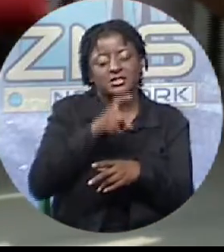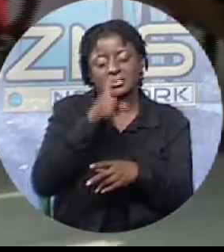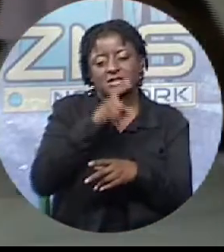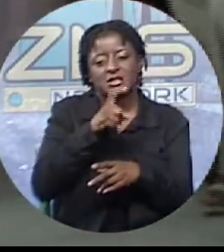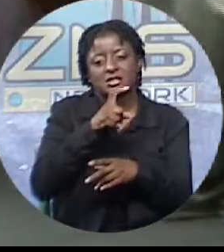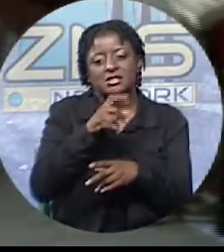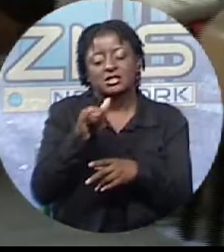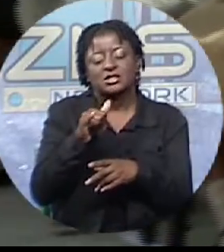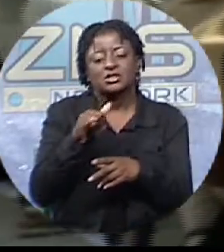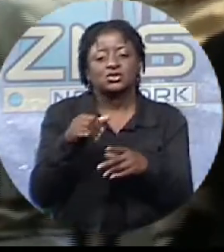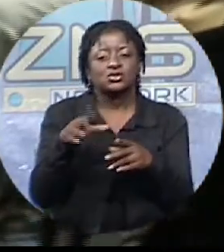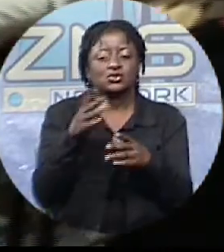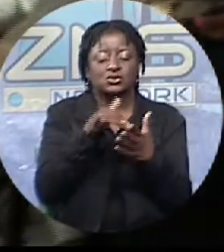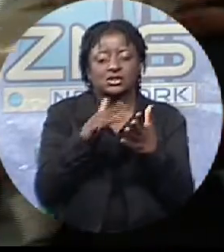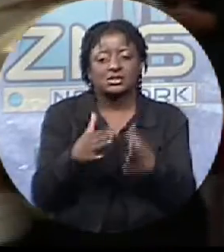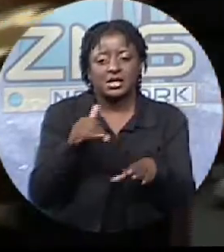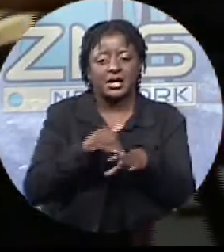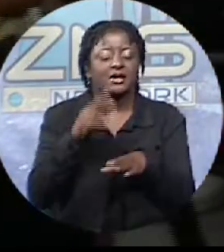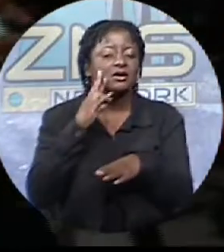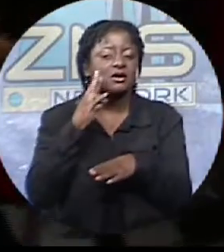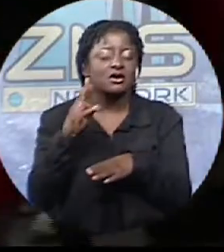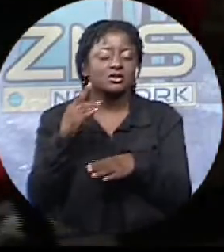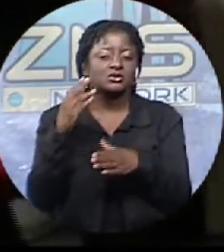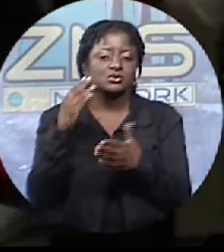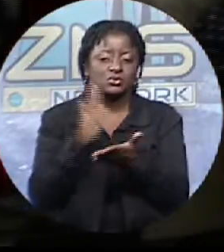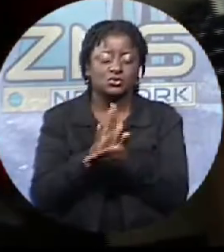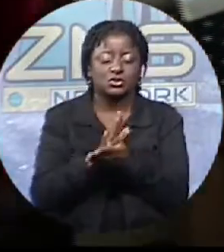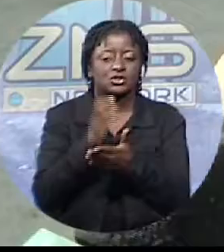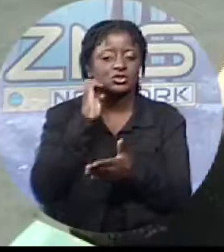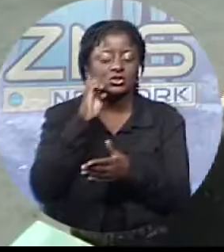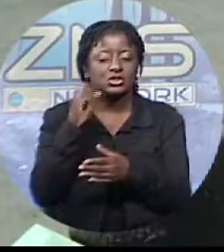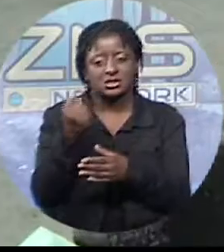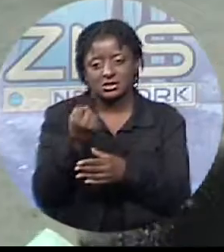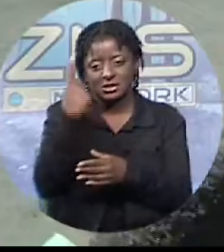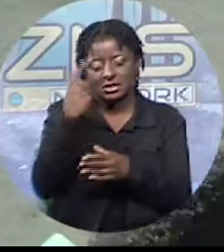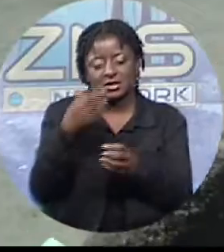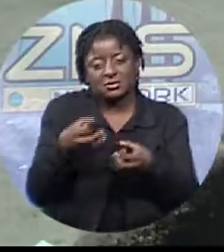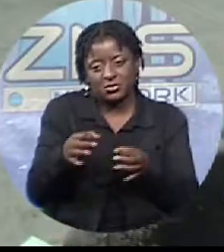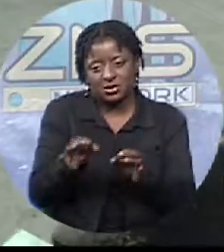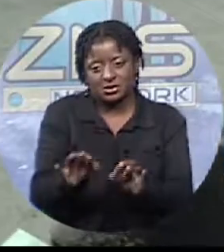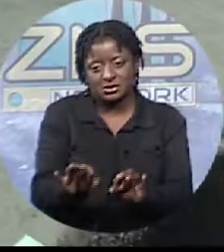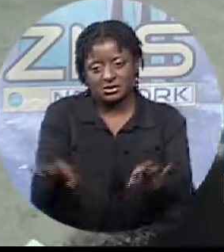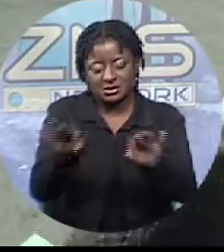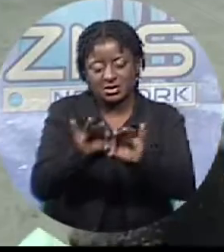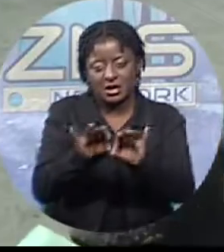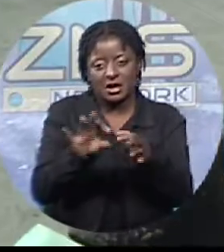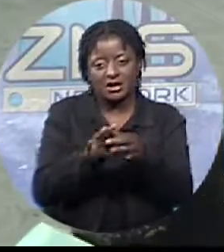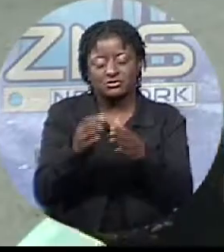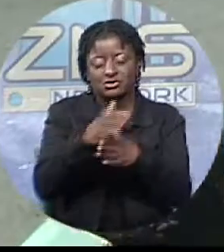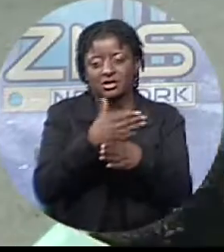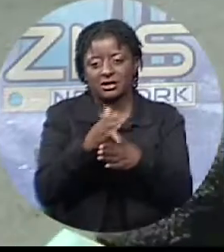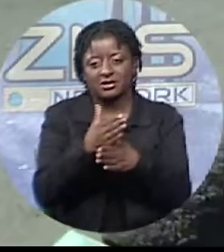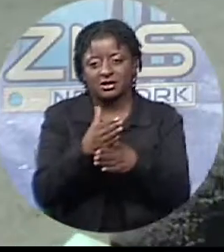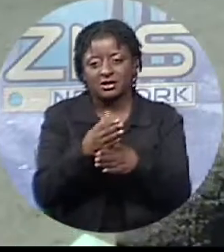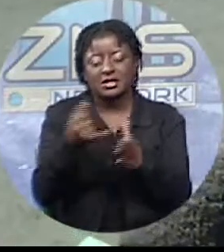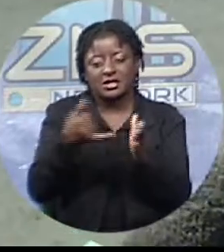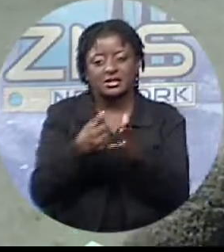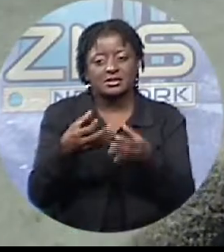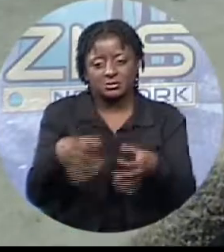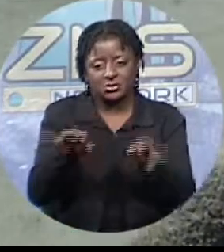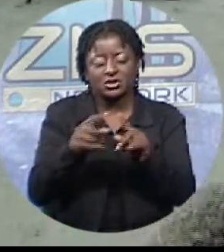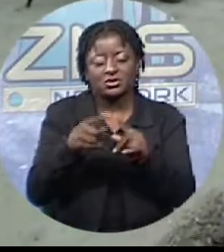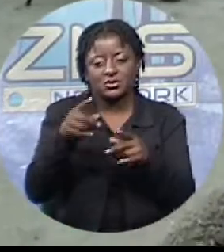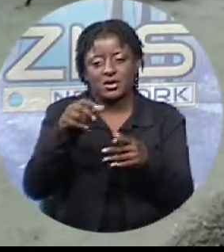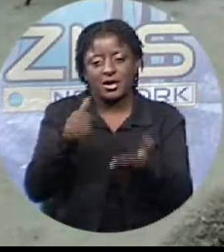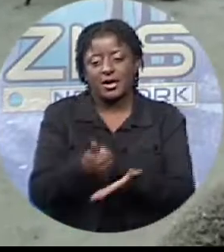age seems to understand the importance of sharing. I think it's important for them to help each other because it